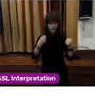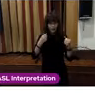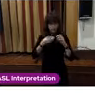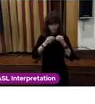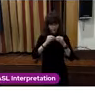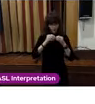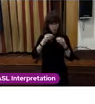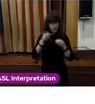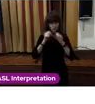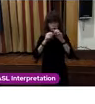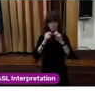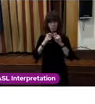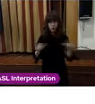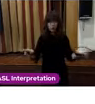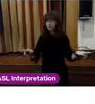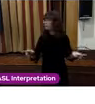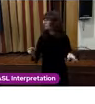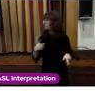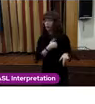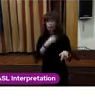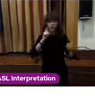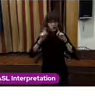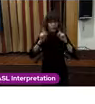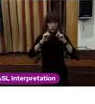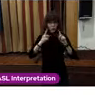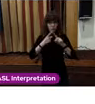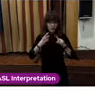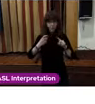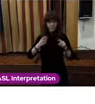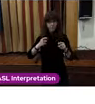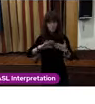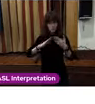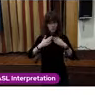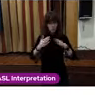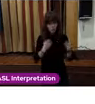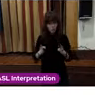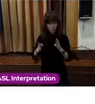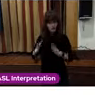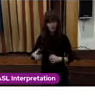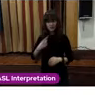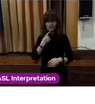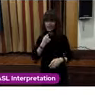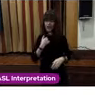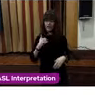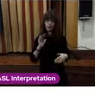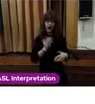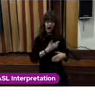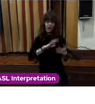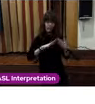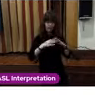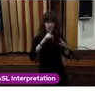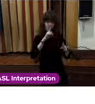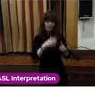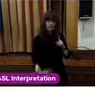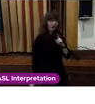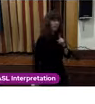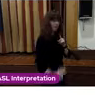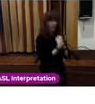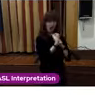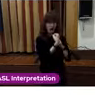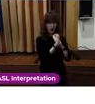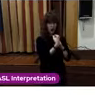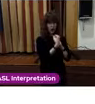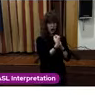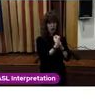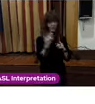organizers, particularly in East Elmhurst, saying, this is hitting our community harder than everybody else's. Like, they already knew it before the data came